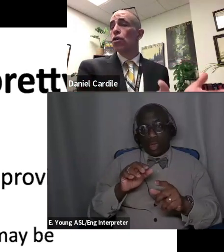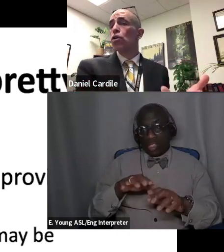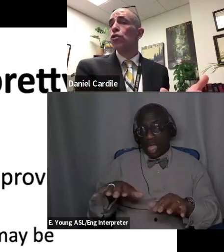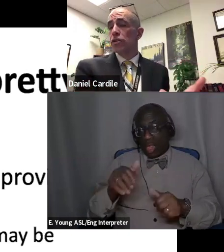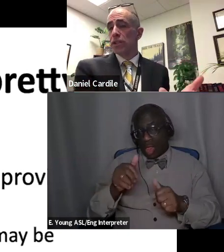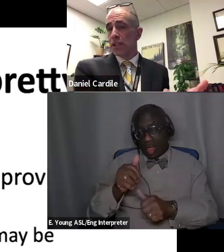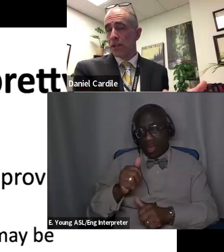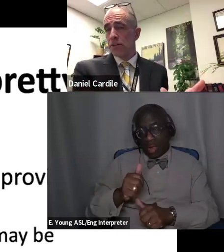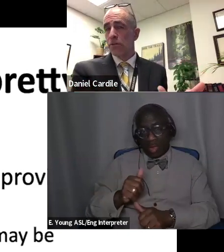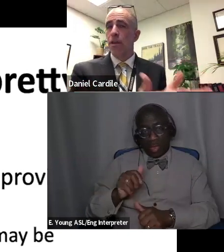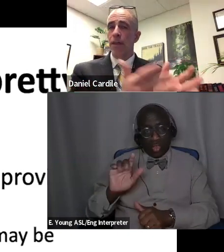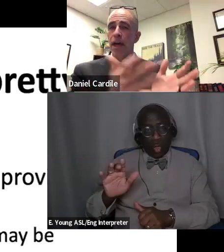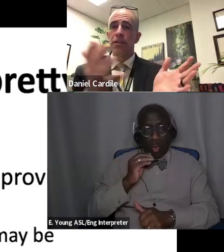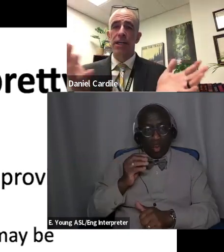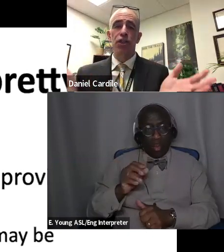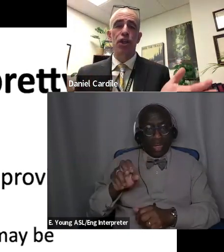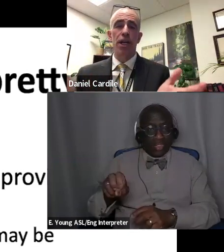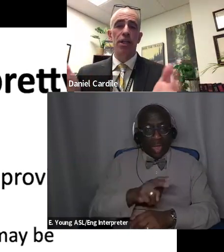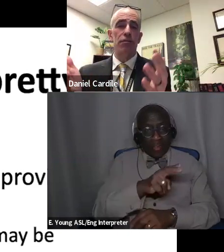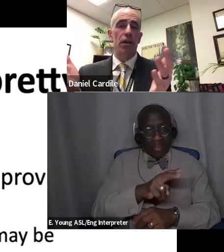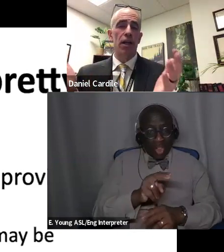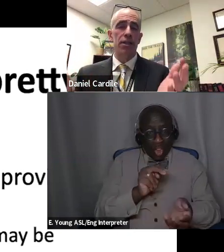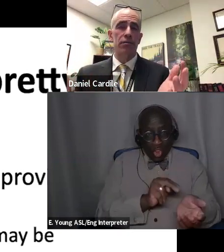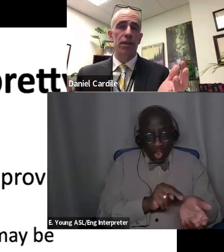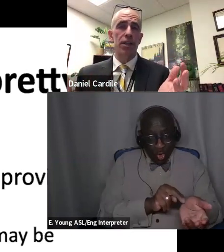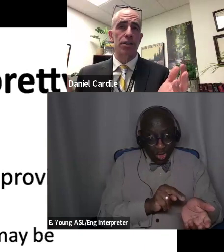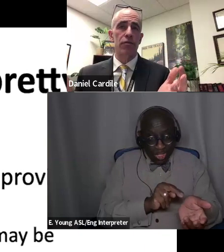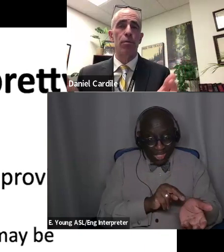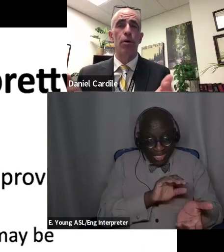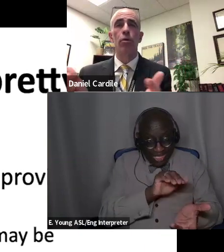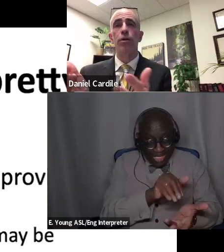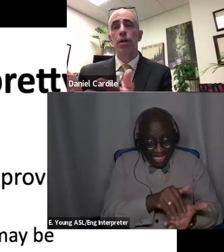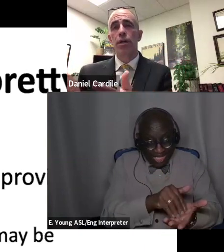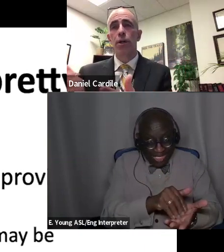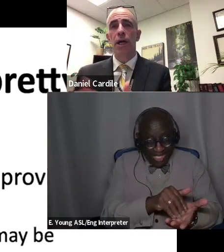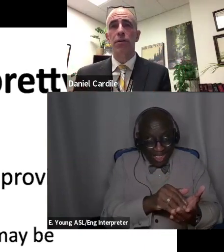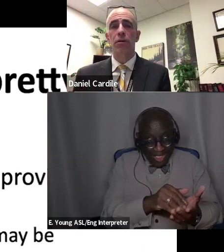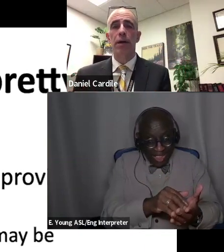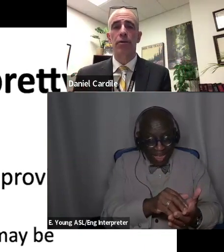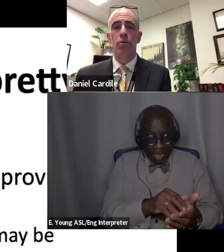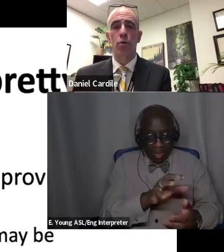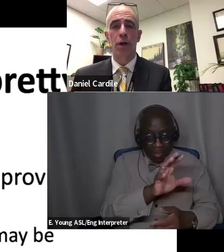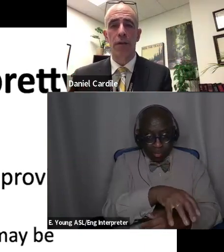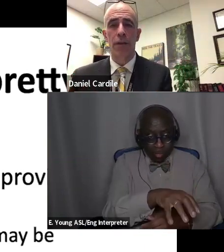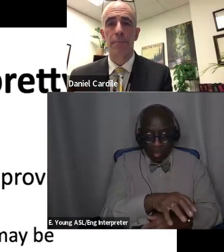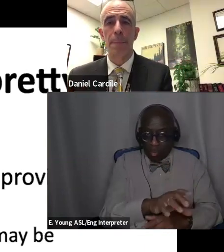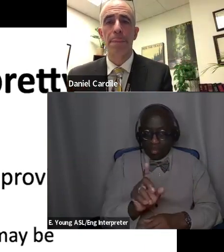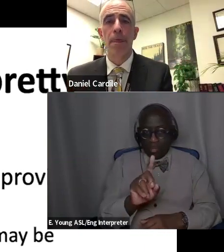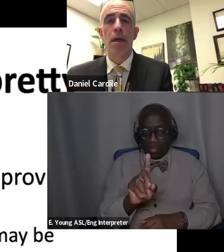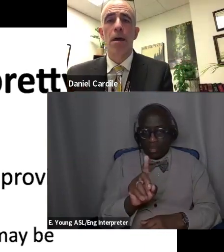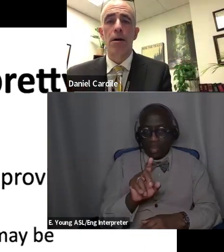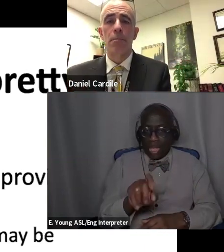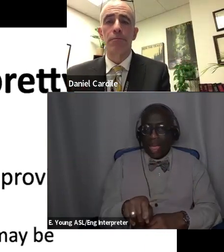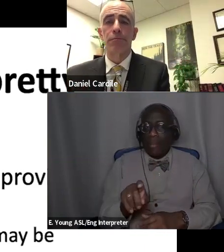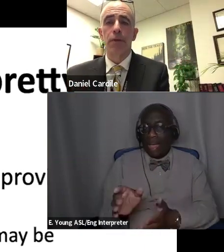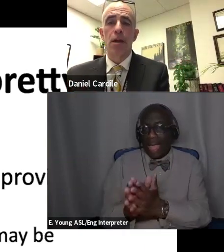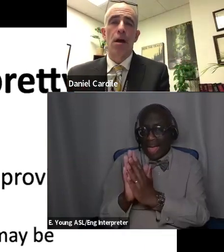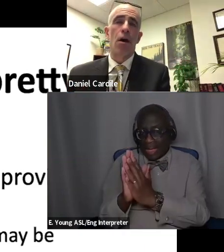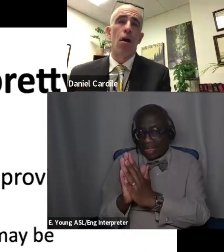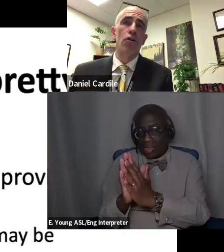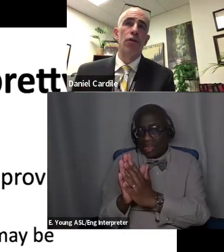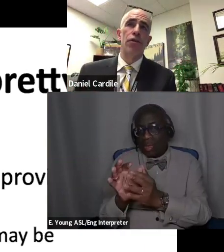a nursing center, that is a change of a classification of abode. You'd have to come back to court on